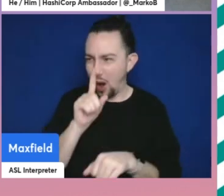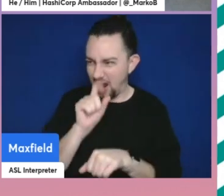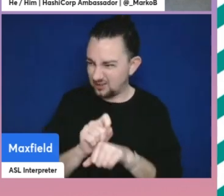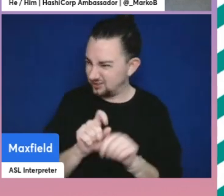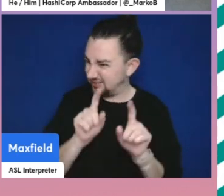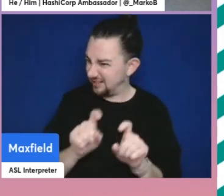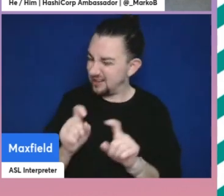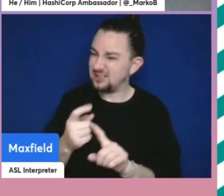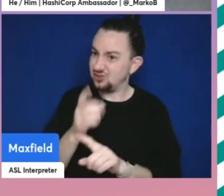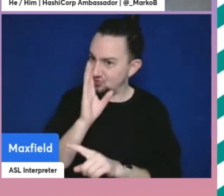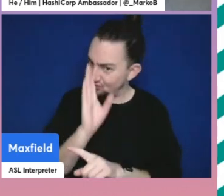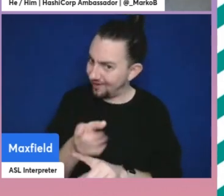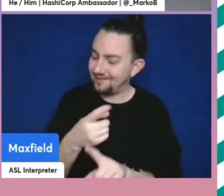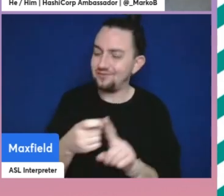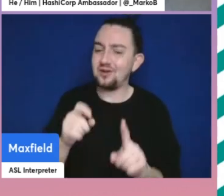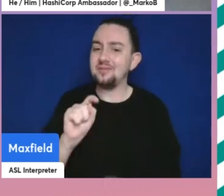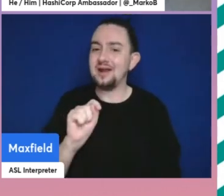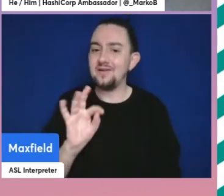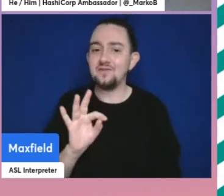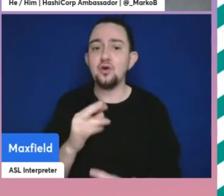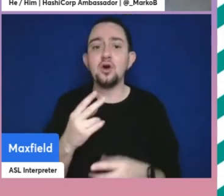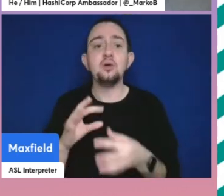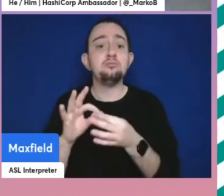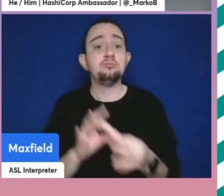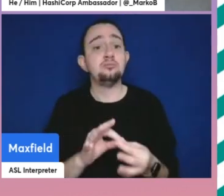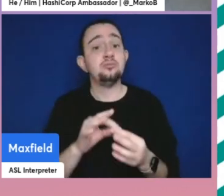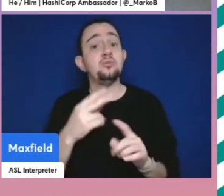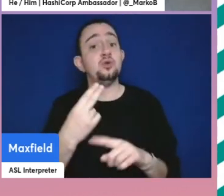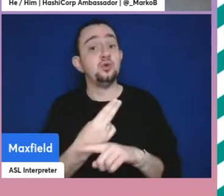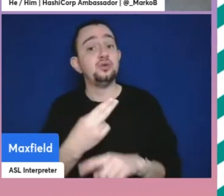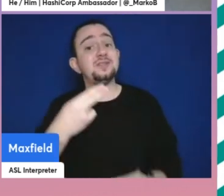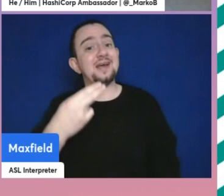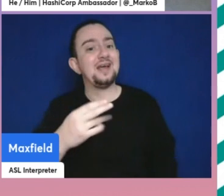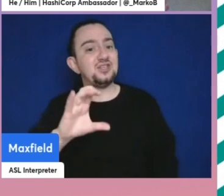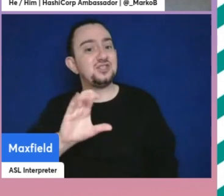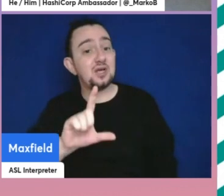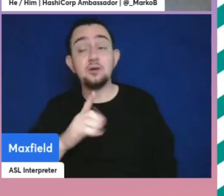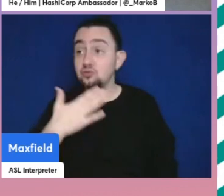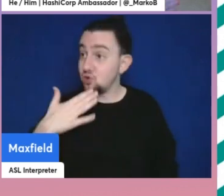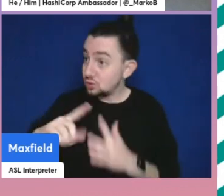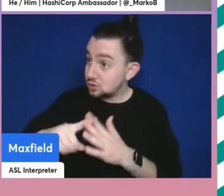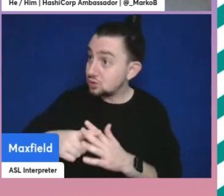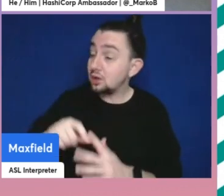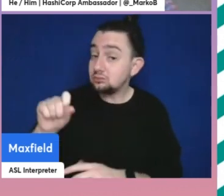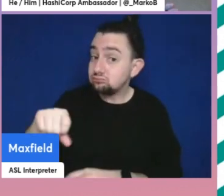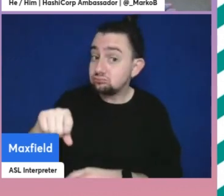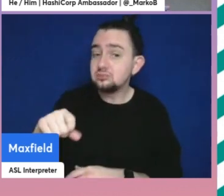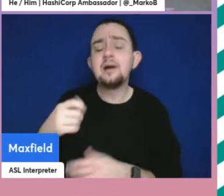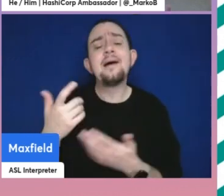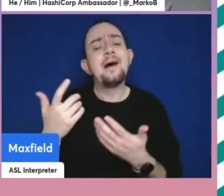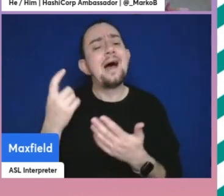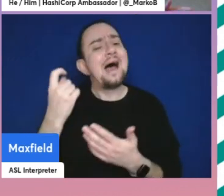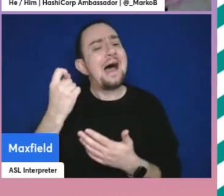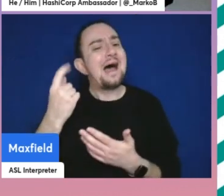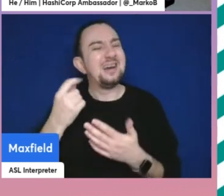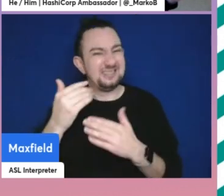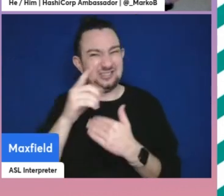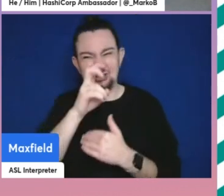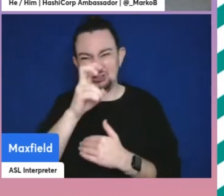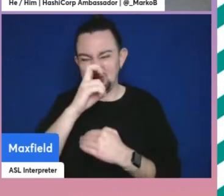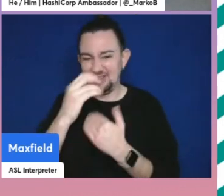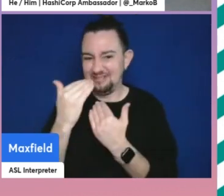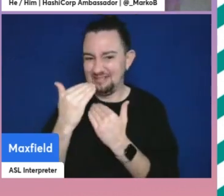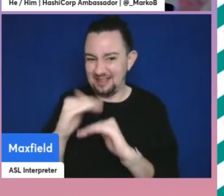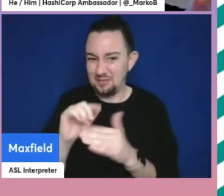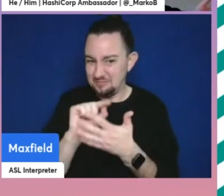Terraform using HCL. And that was actually a really good start, to be fair. But it came with some really strict limitations in terms of what